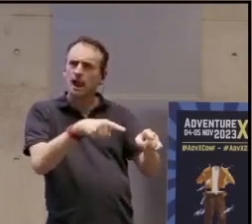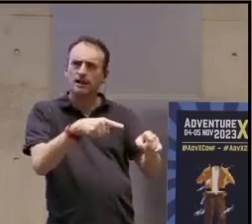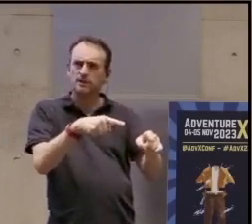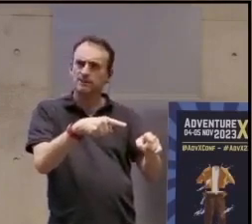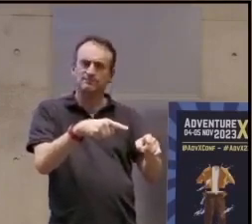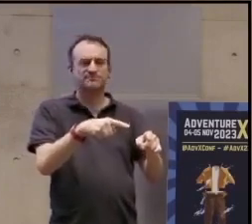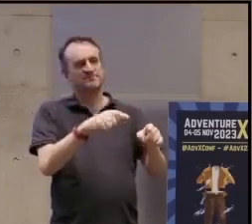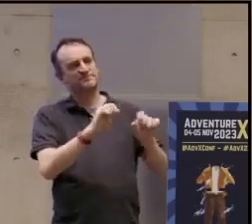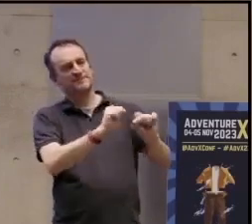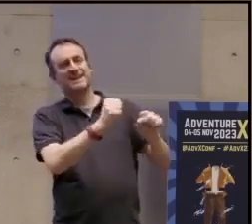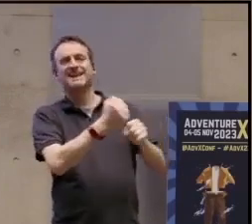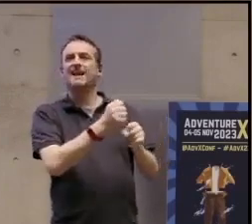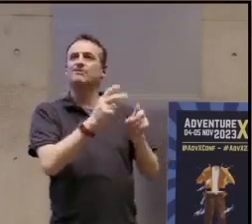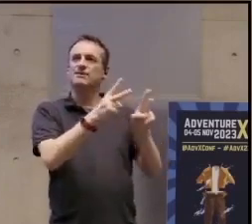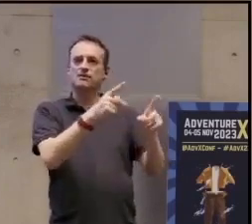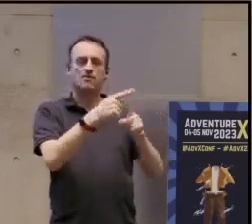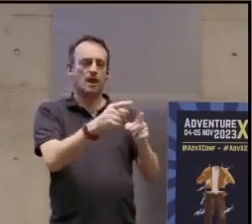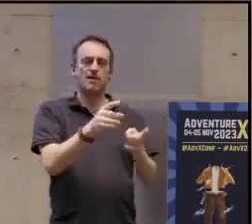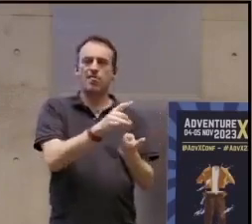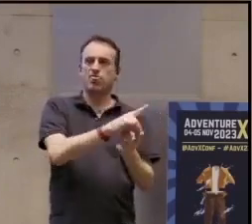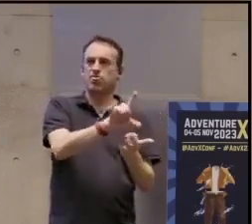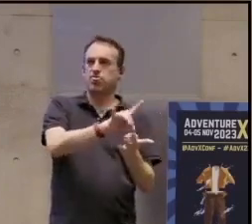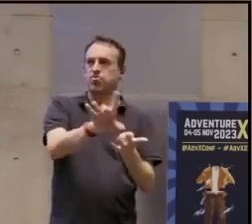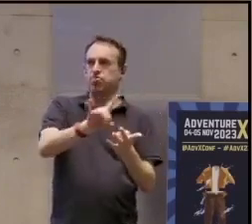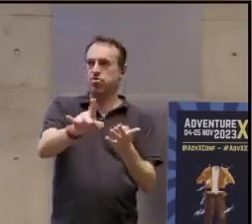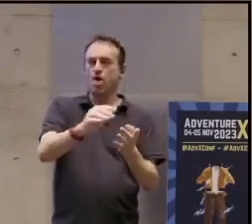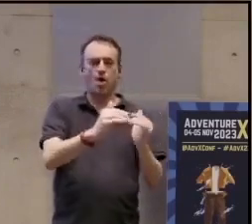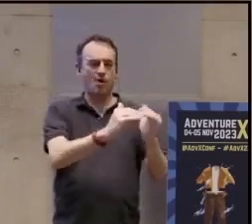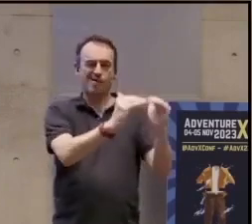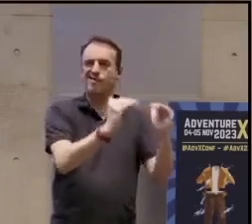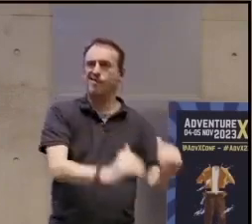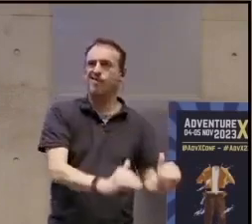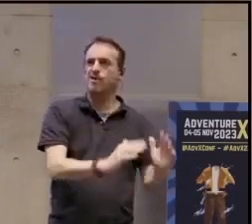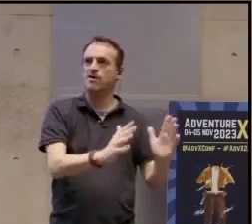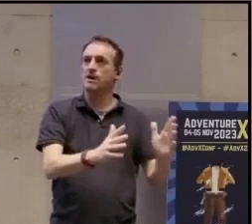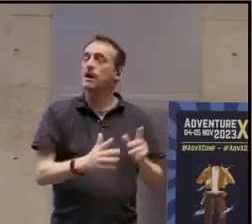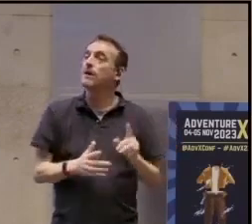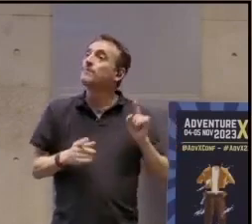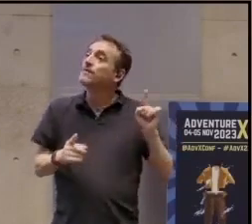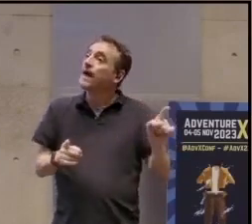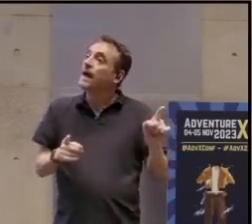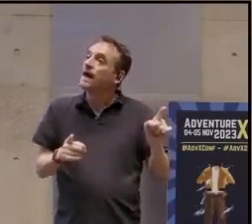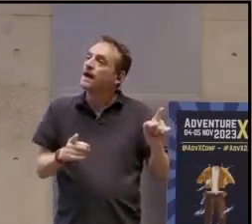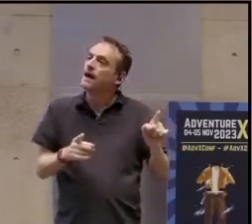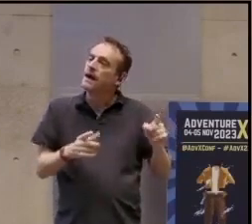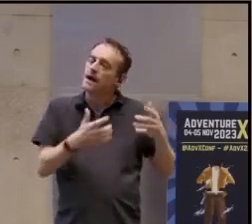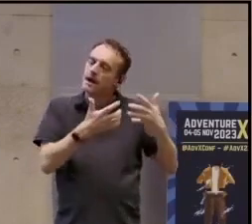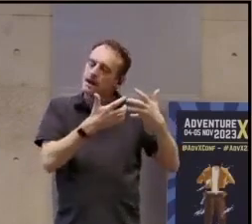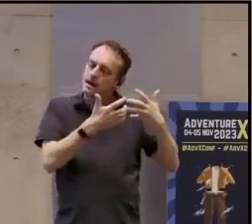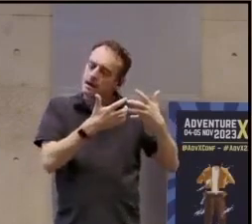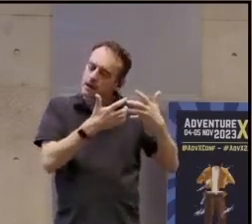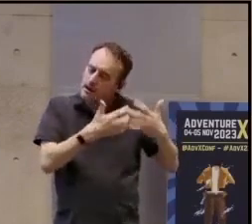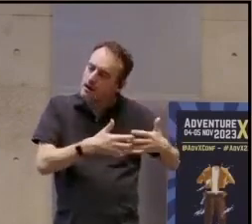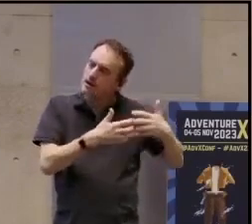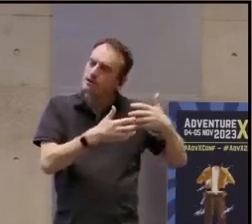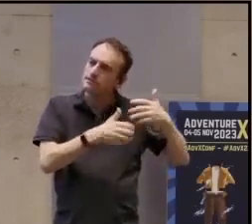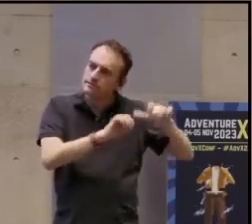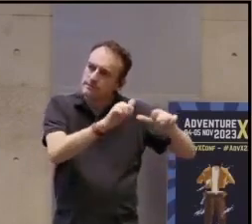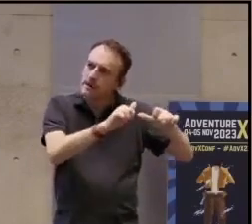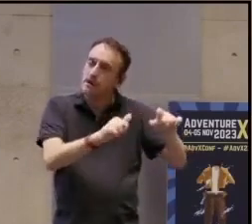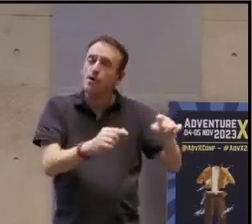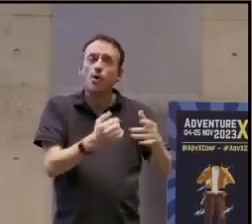right? And I'm not saying it's always wrong to use that mechanic, but sometimes we would do well to